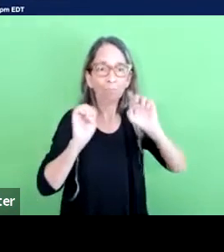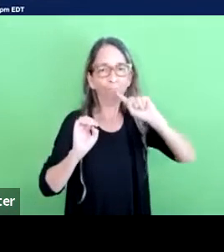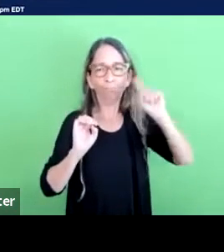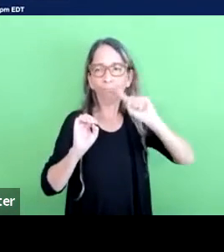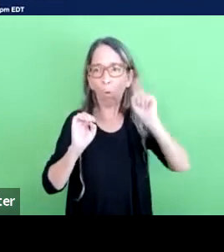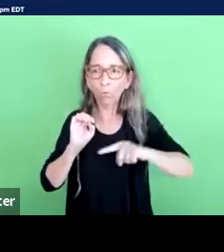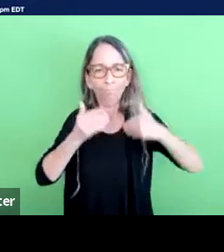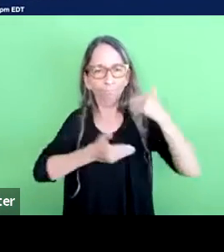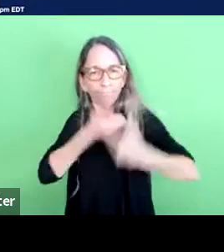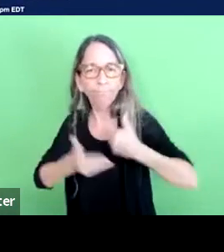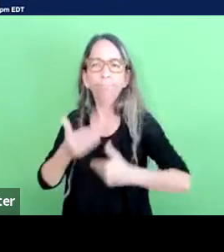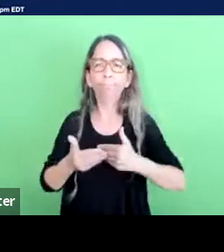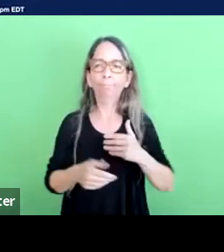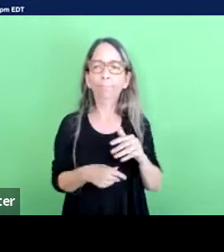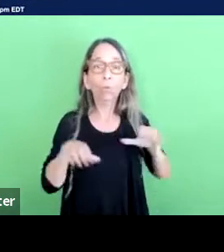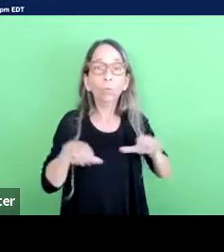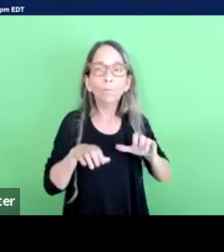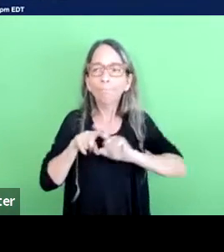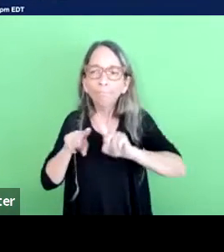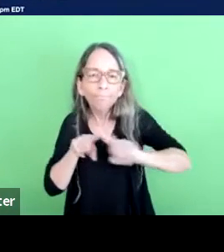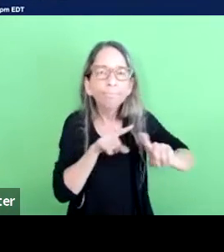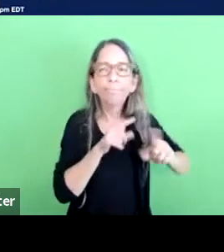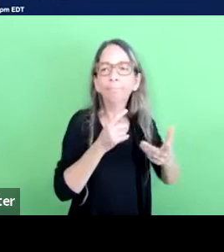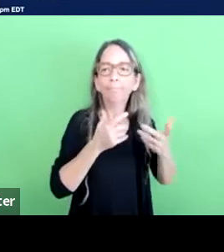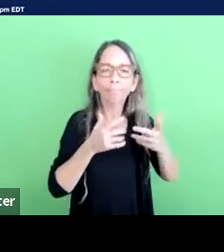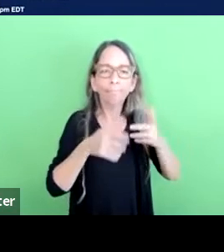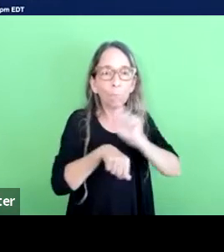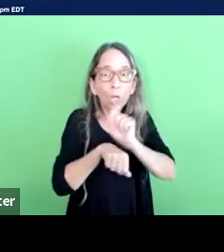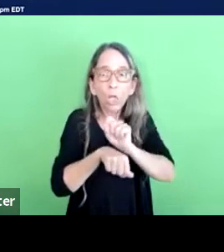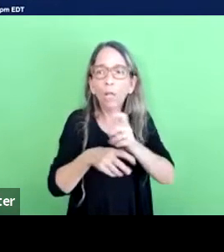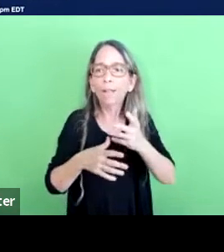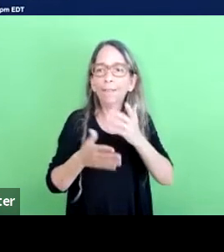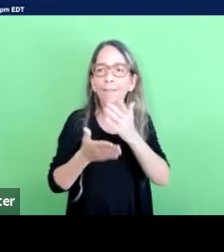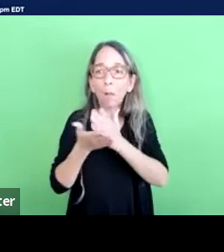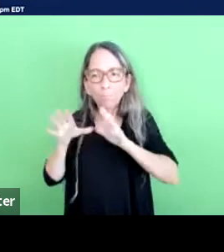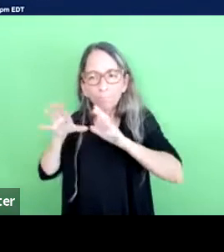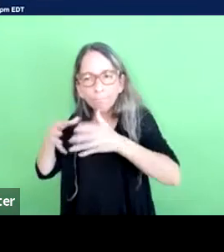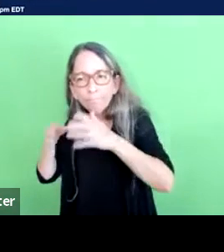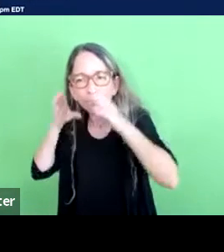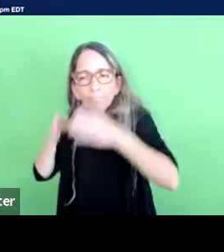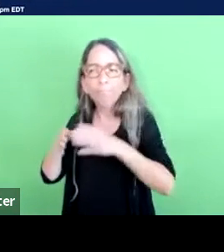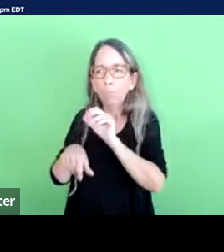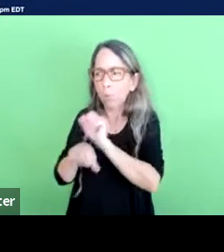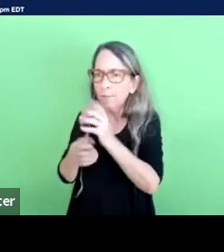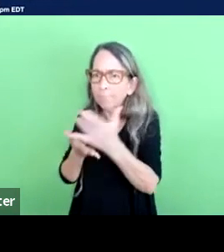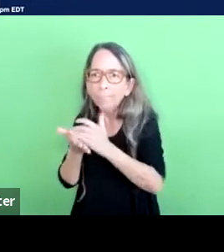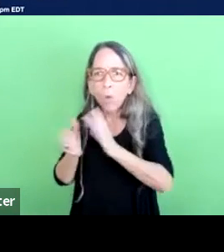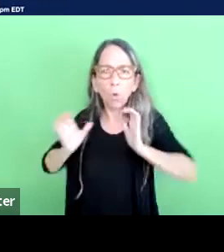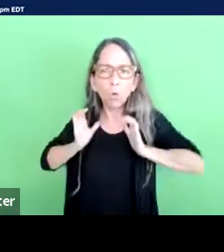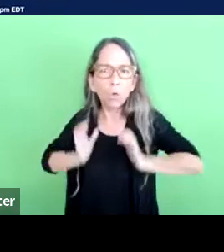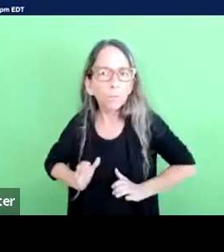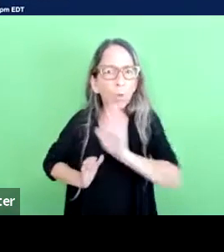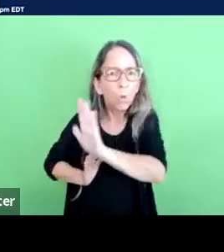a variety of kinds of work, some to gather consumer opinion about IP-CTS,